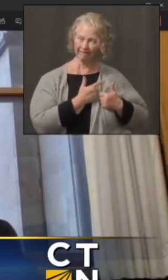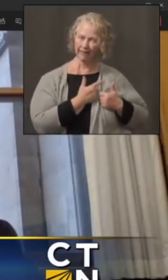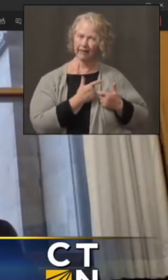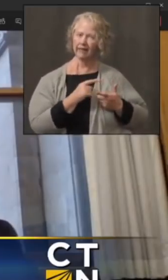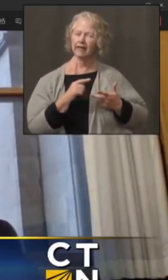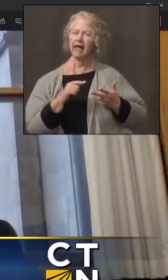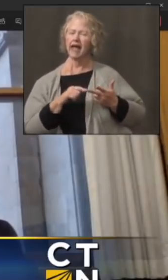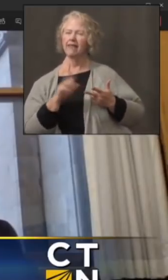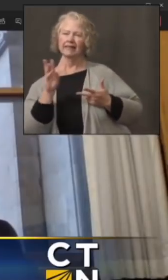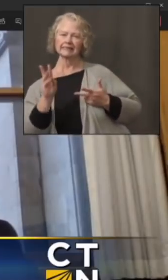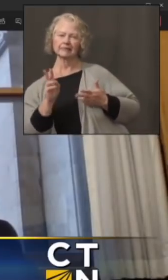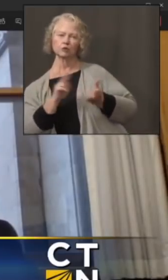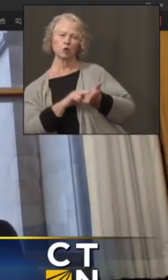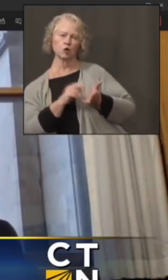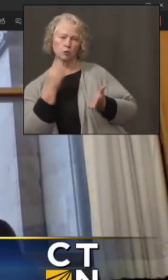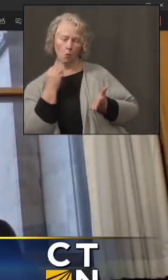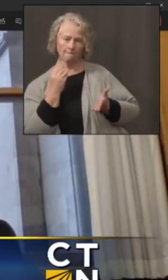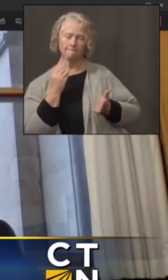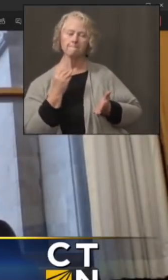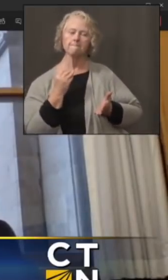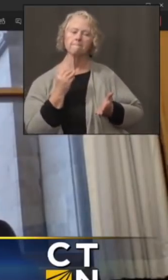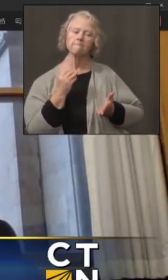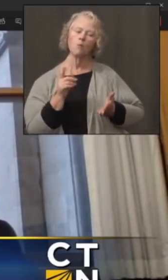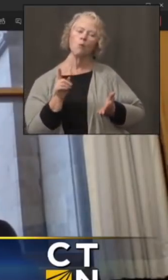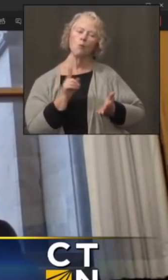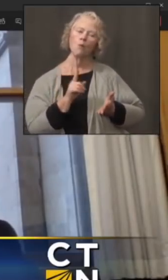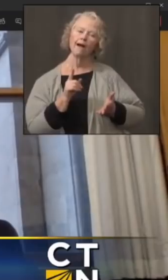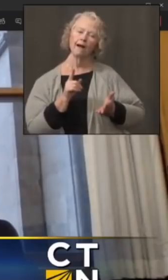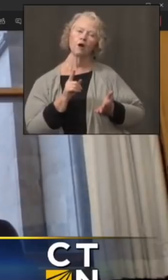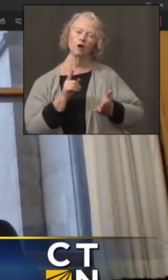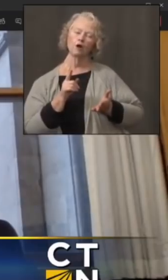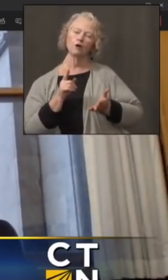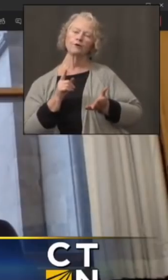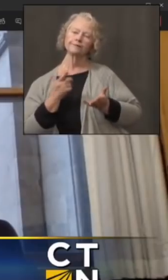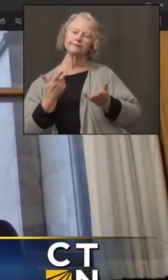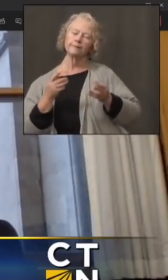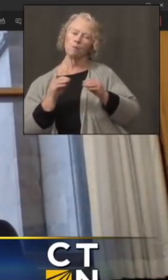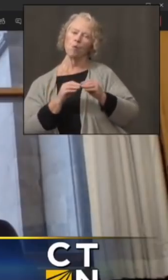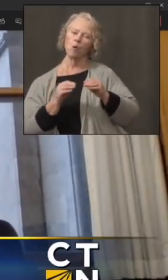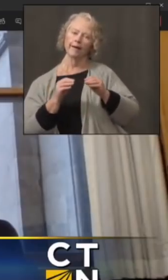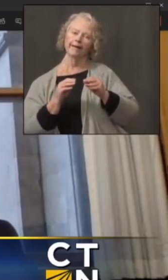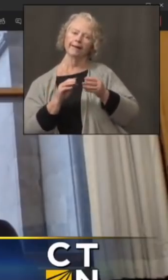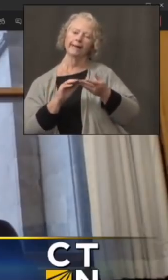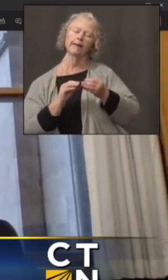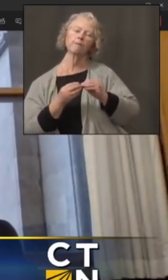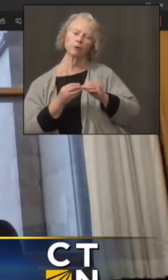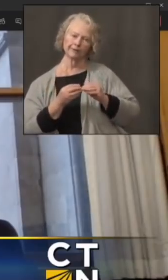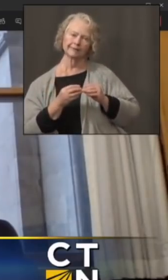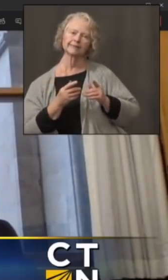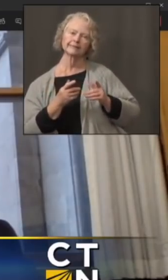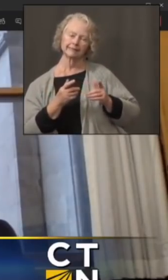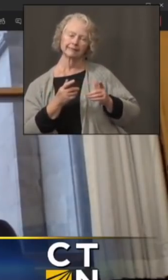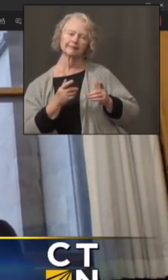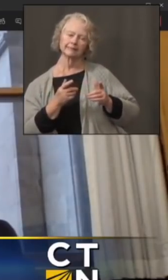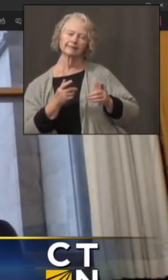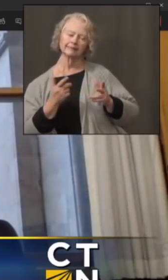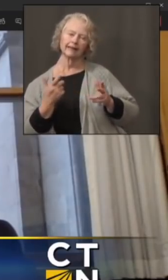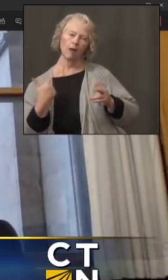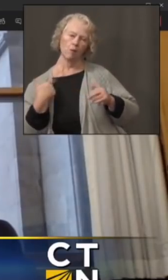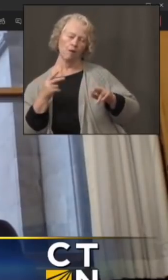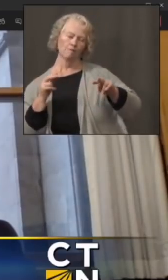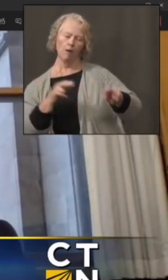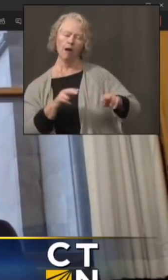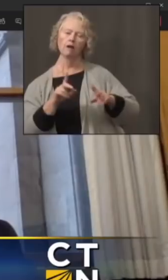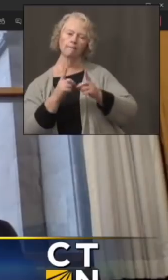so nursing homes where there are more significant outbreaks that are being assisted by our team at Department of Public